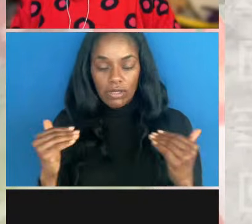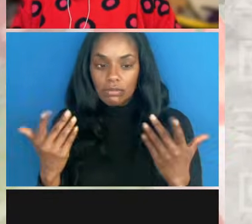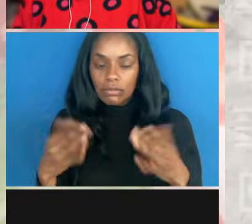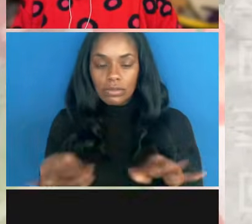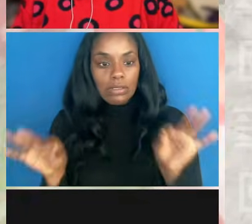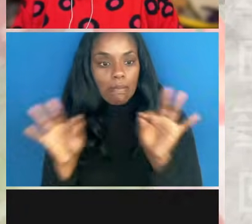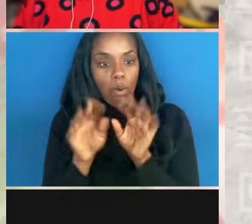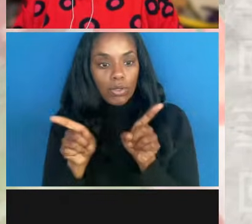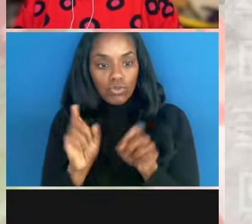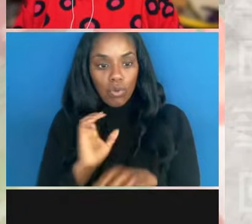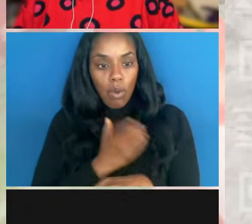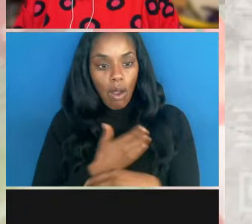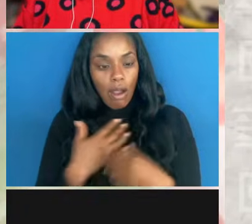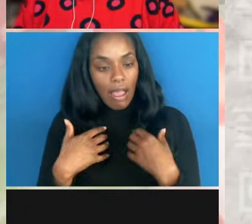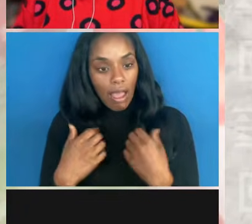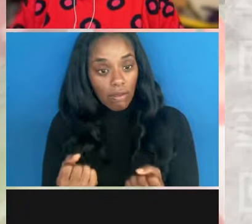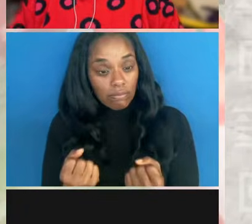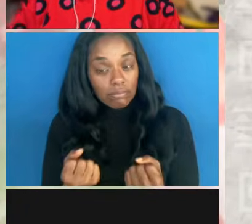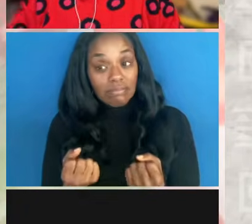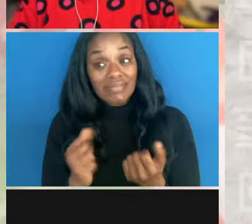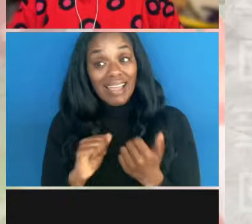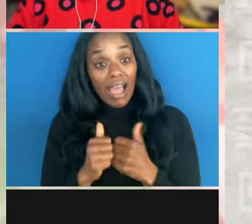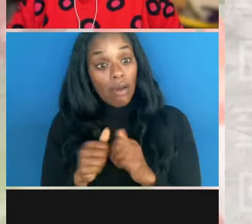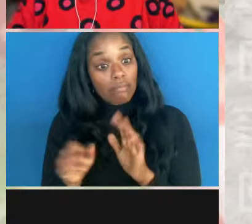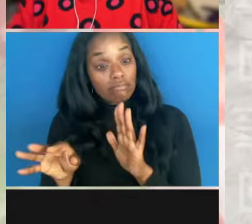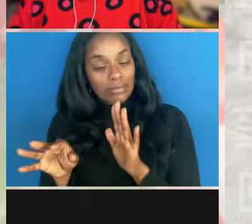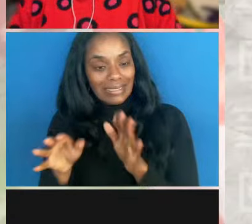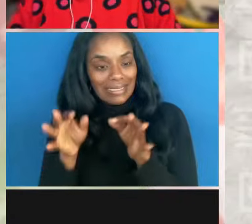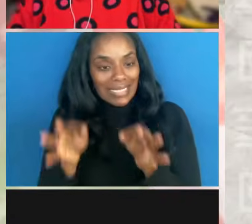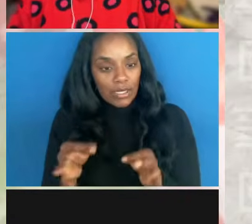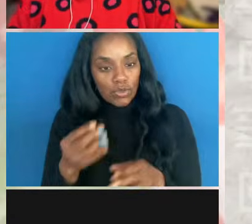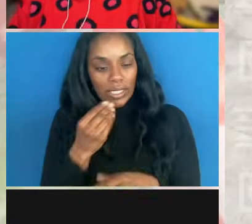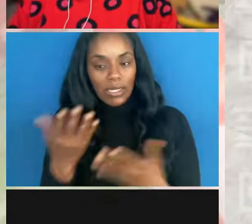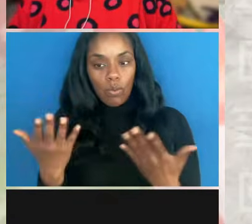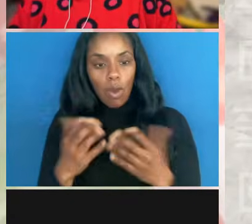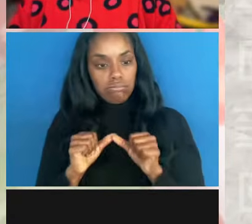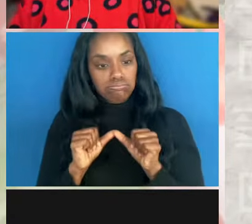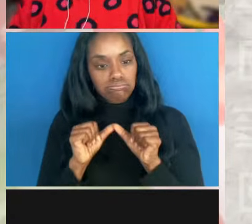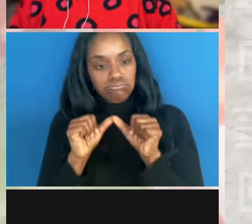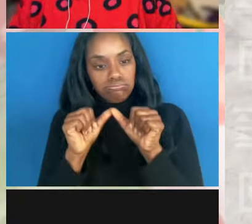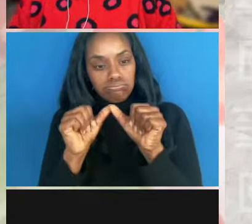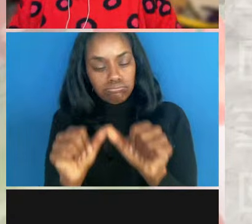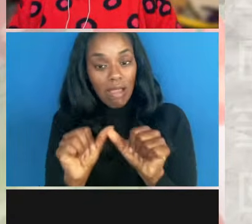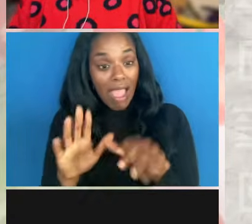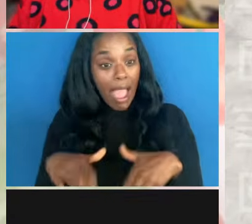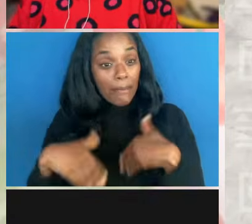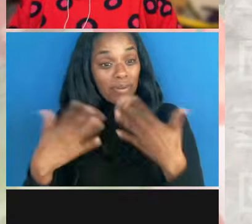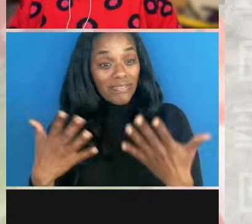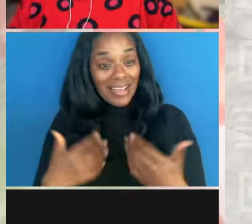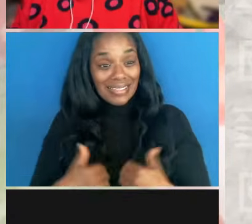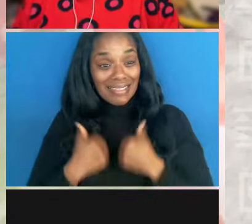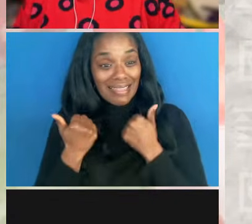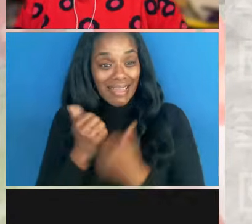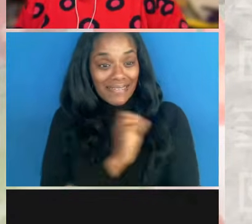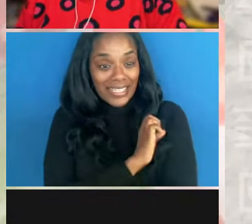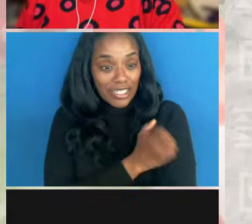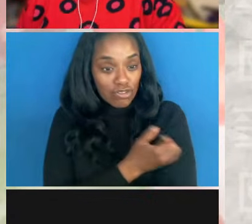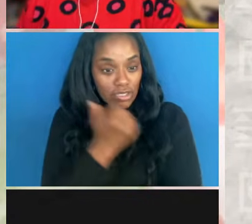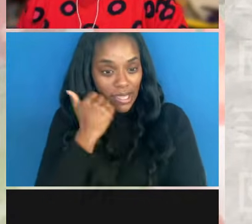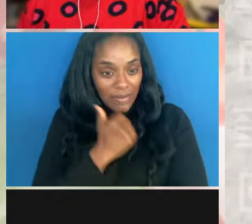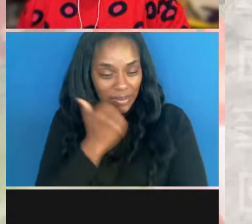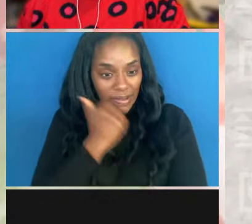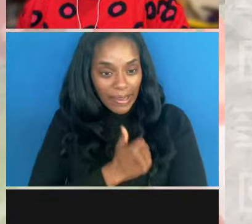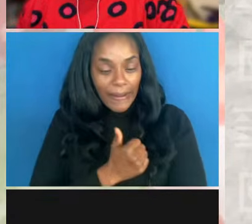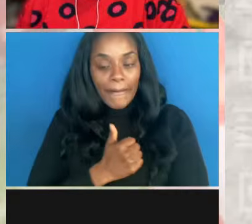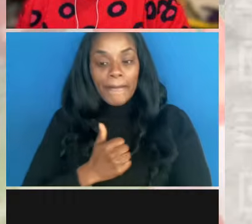health by choosing to eat what sustains us and gives us life and energy on a day-to-day basis because there are